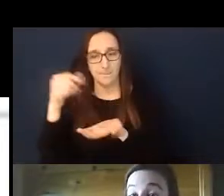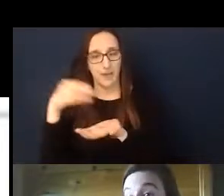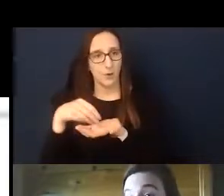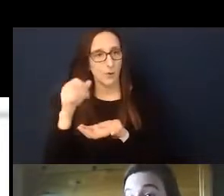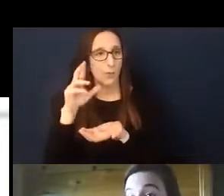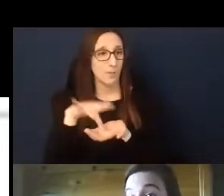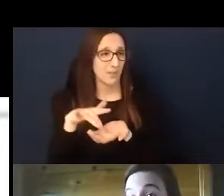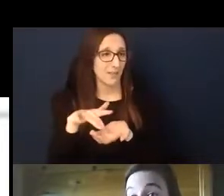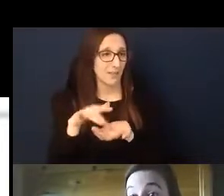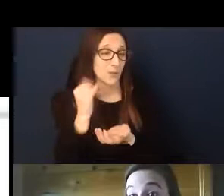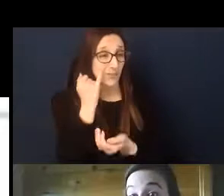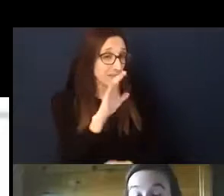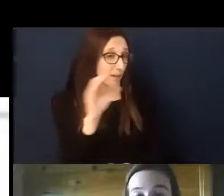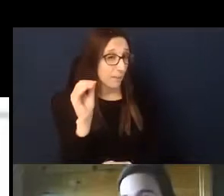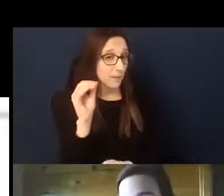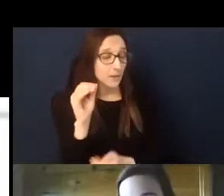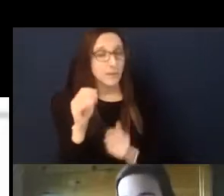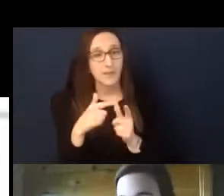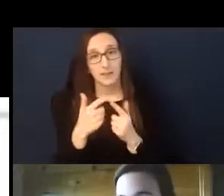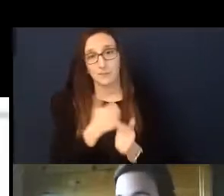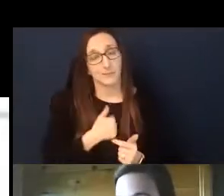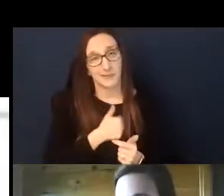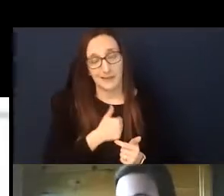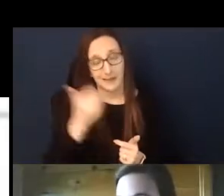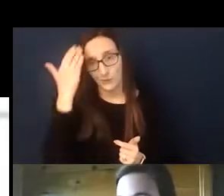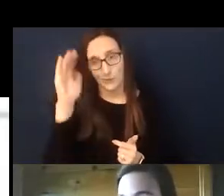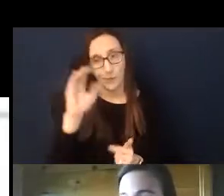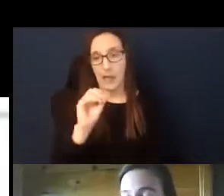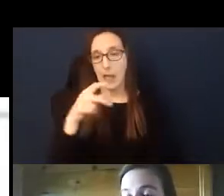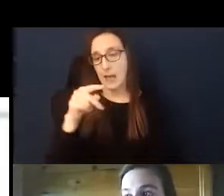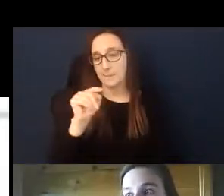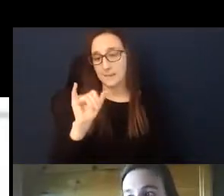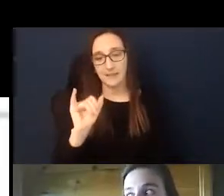So if it is a company, I do apologize that I'm not aware of that company.